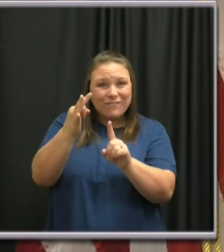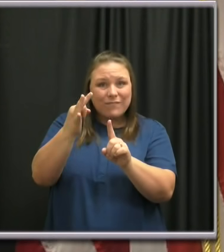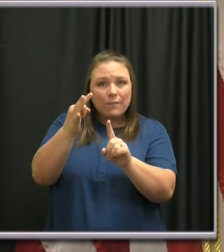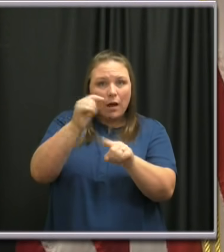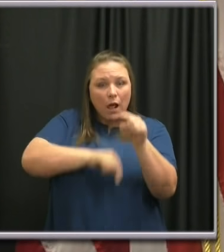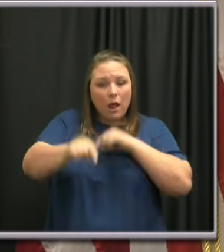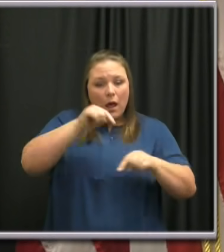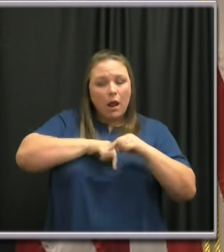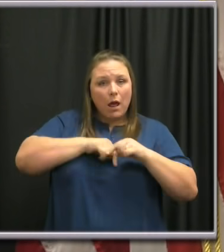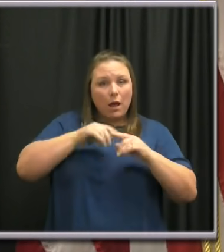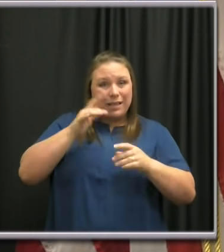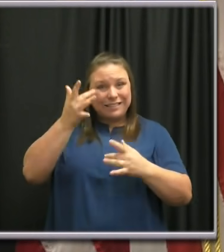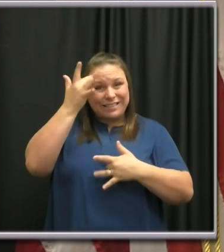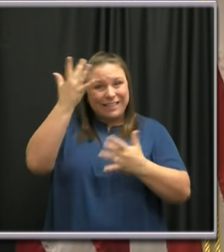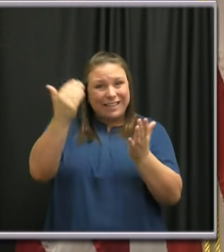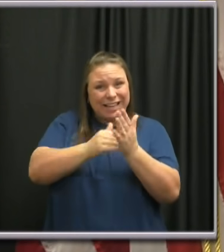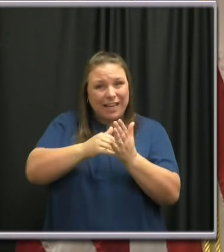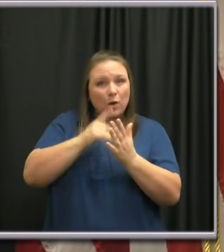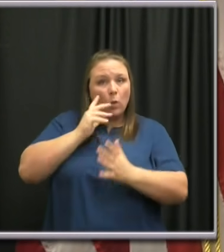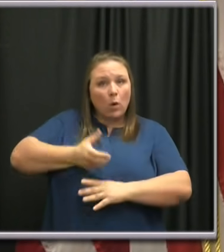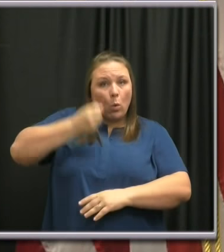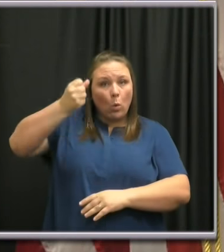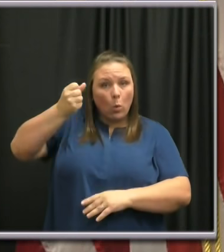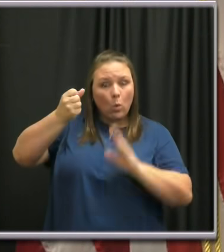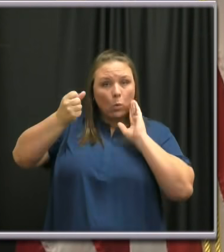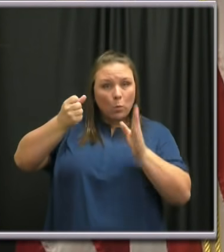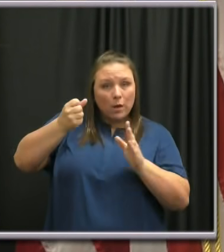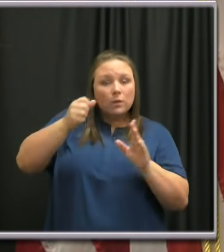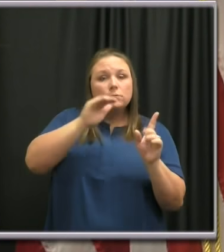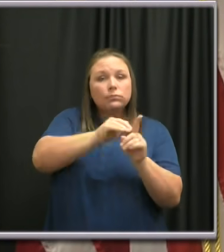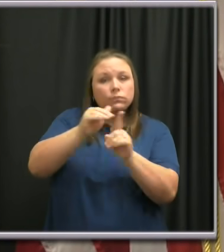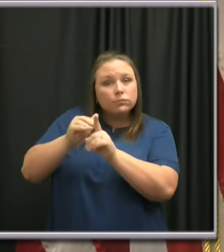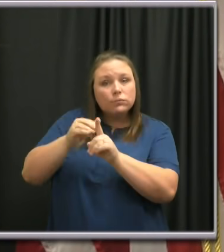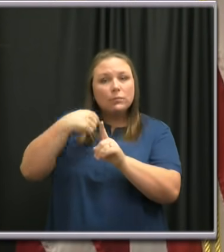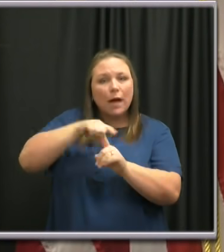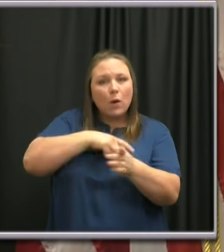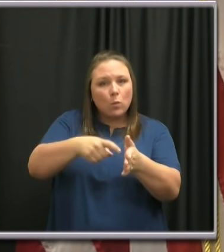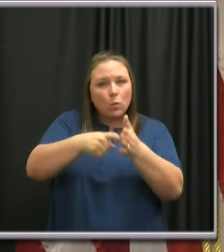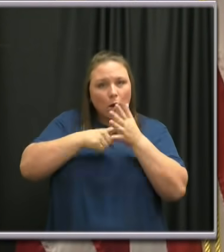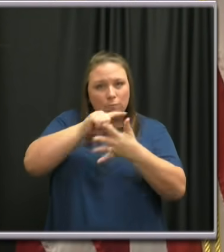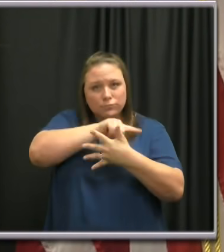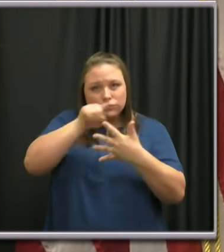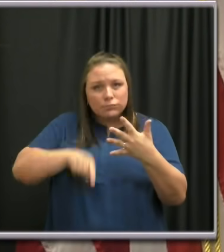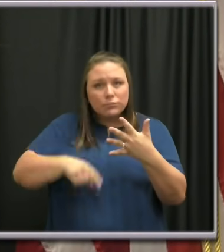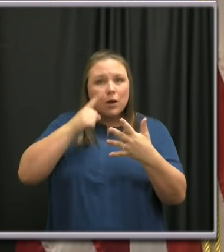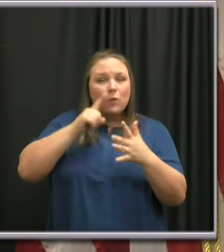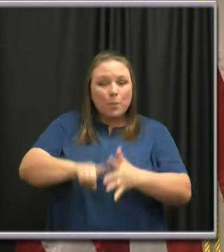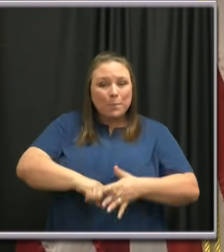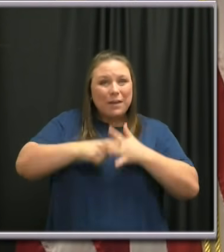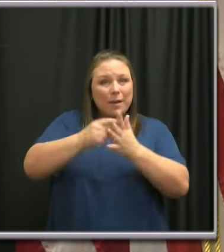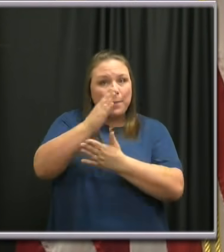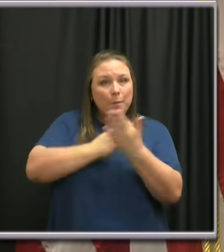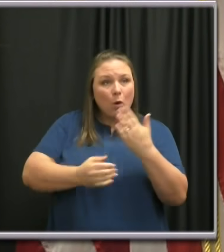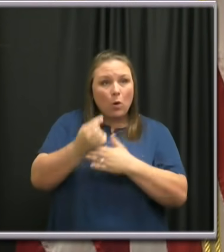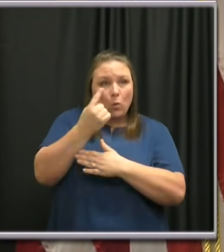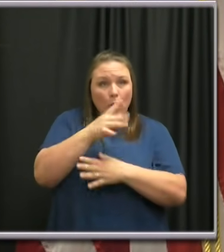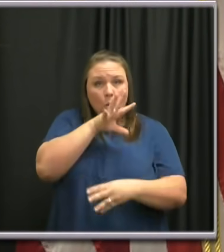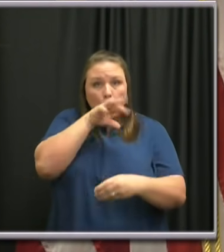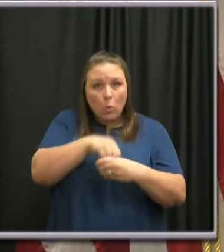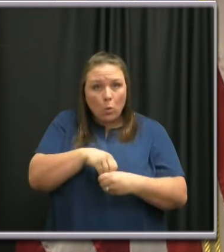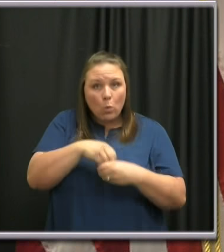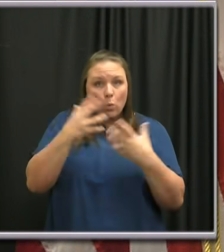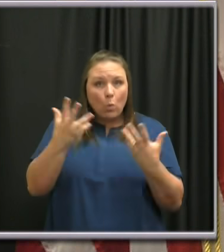if necessary. As a reminder, the required criteria to begin phase one of our plan